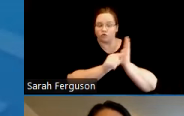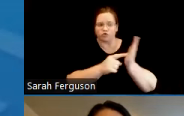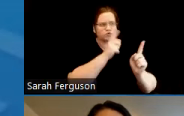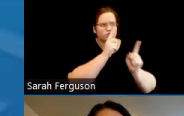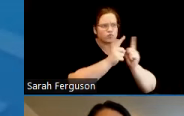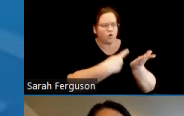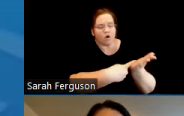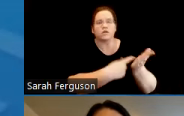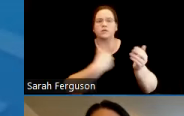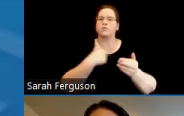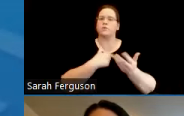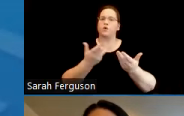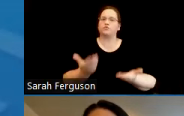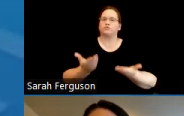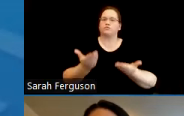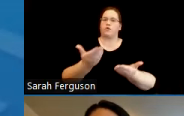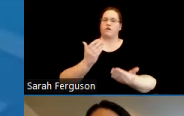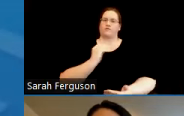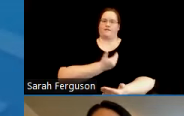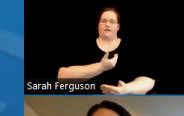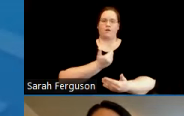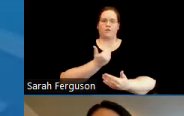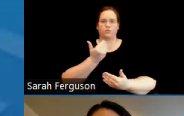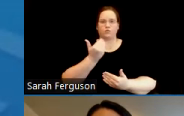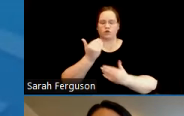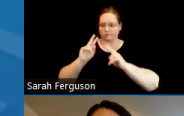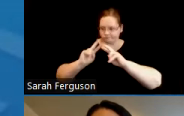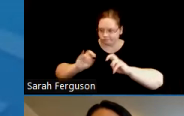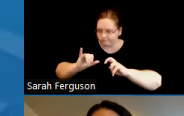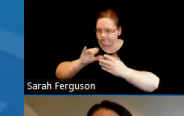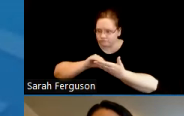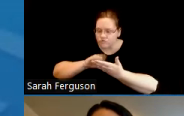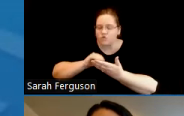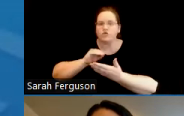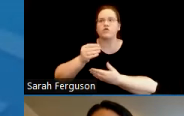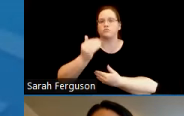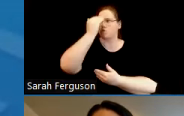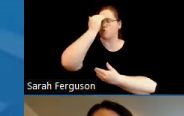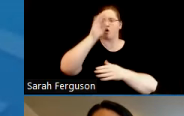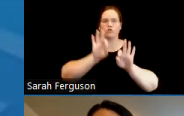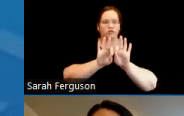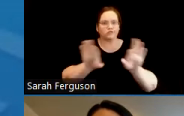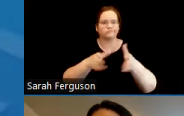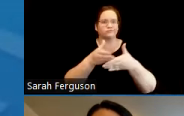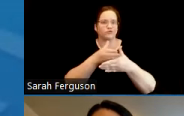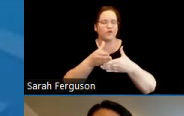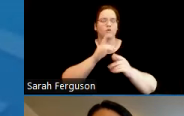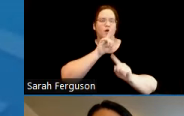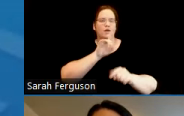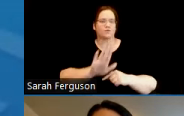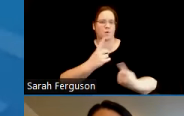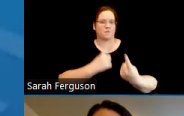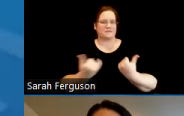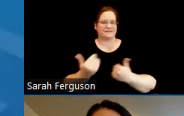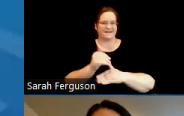we also wanted to offer up our insight and expertise so you could get your questions answered tonight. So